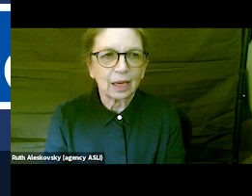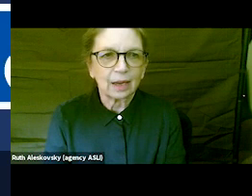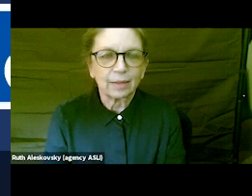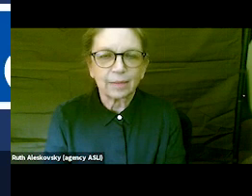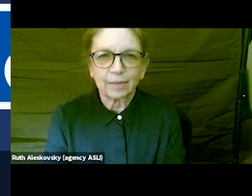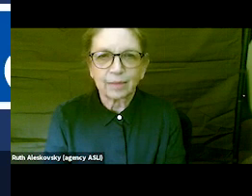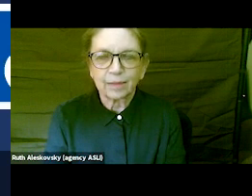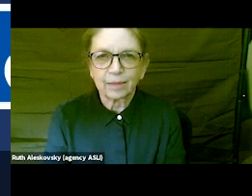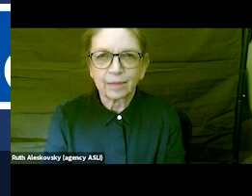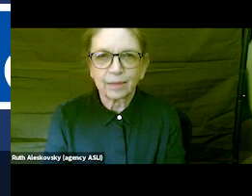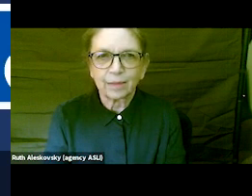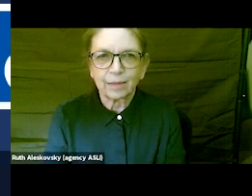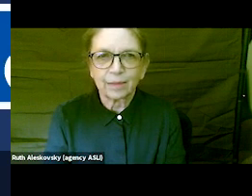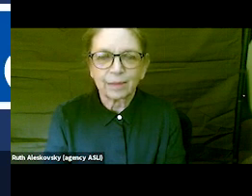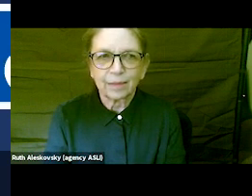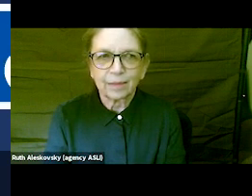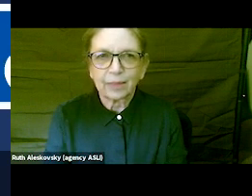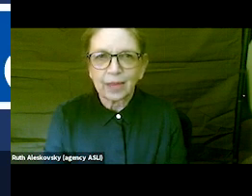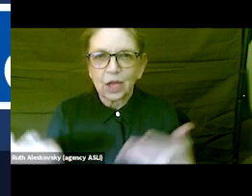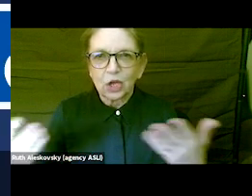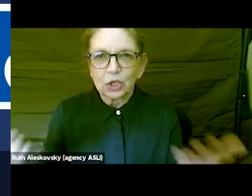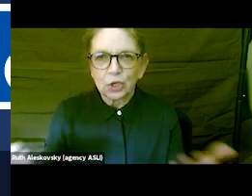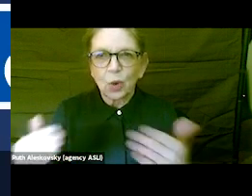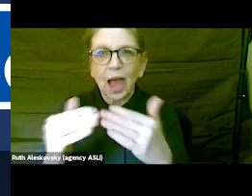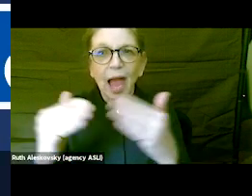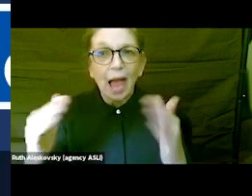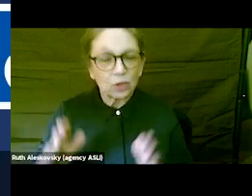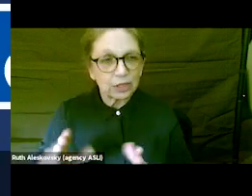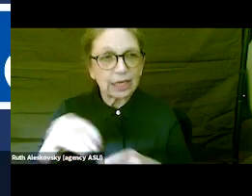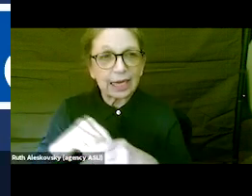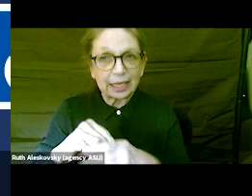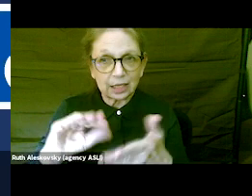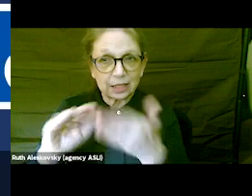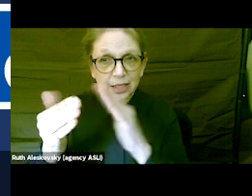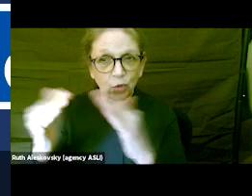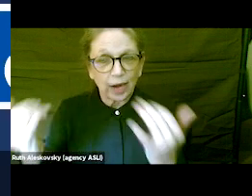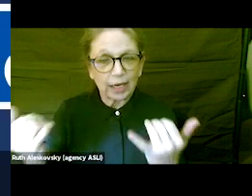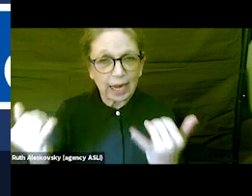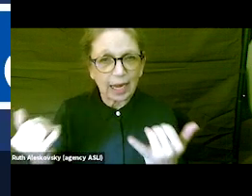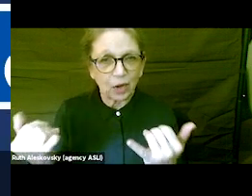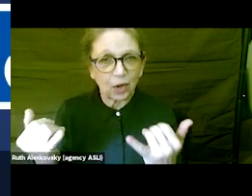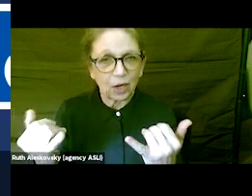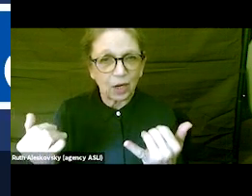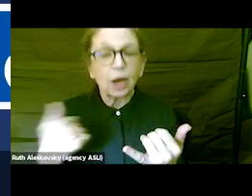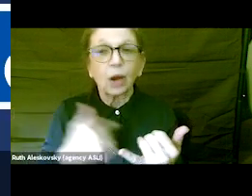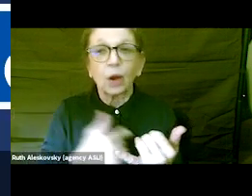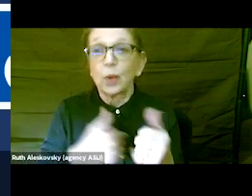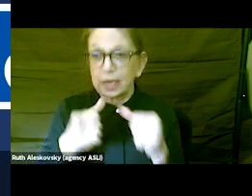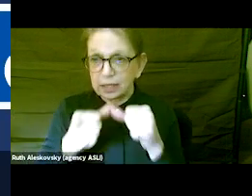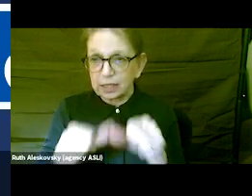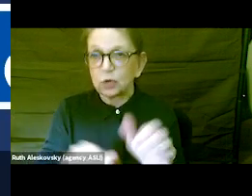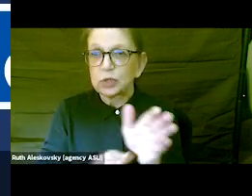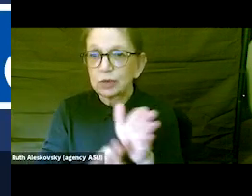Okay. So housing in the city right now, you know, we continue to develop